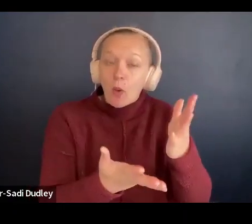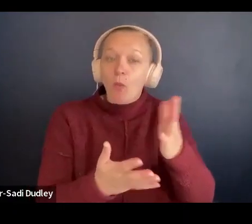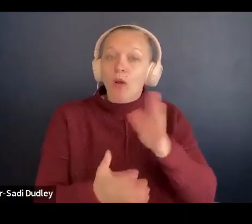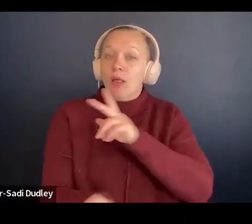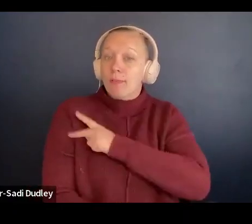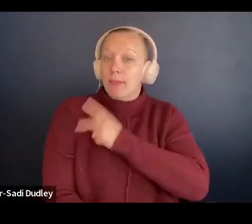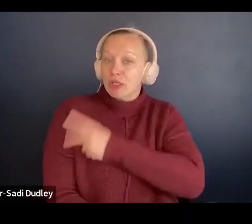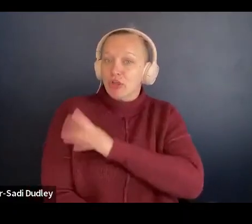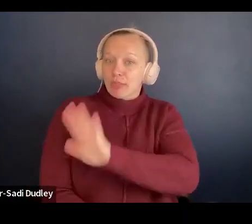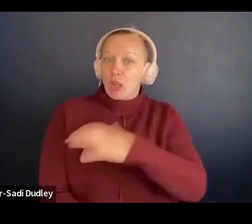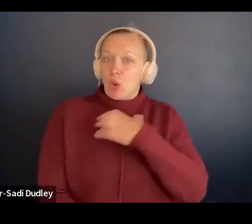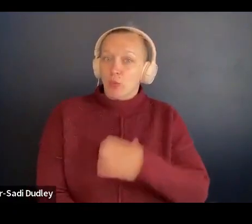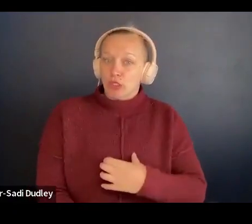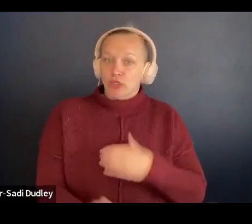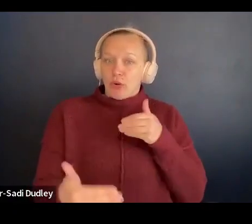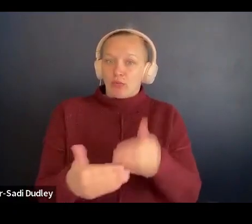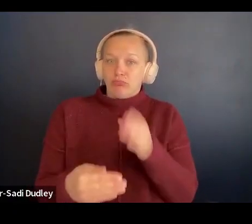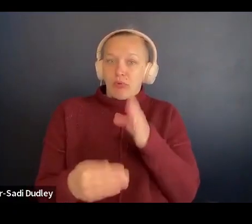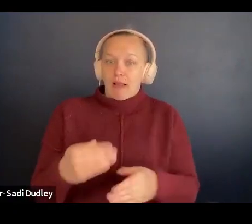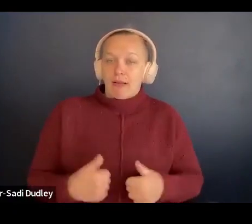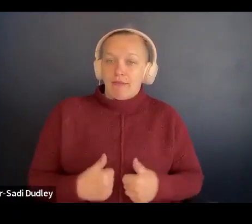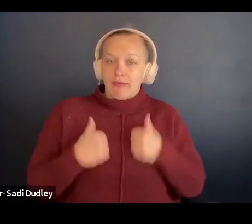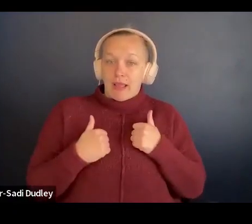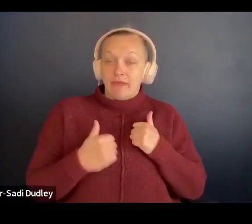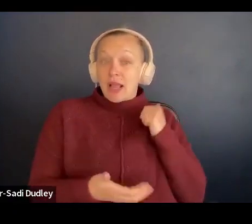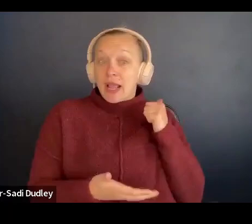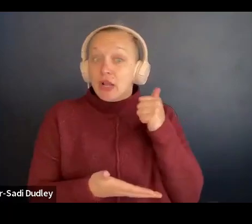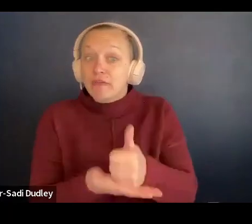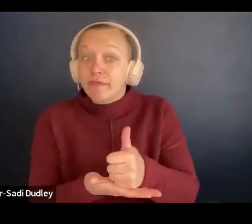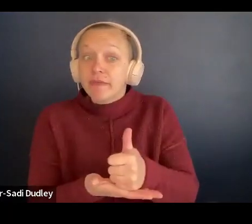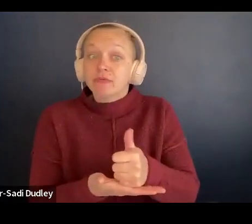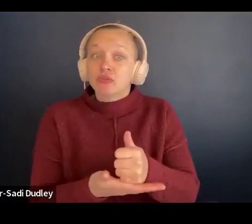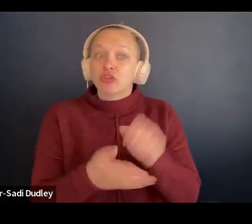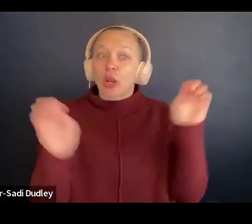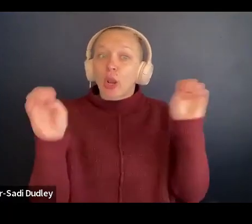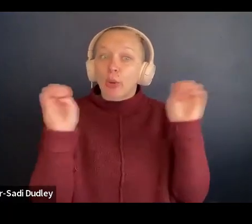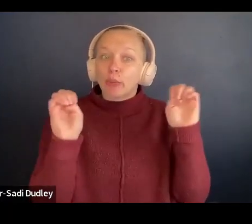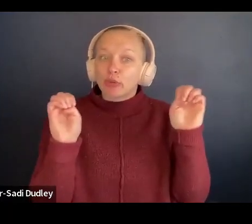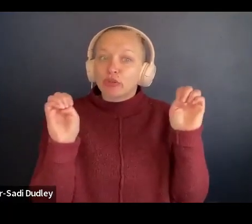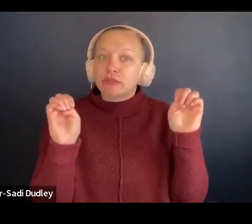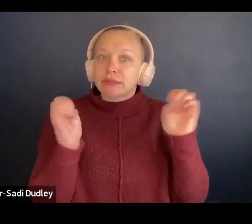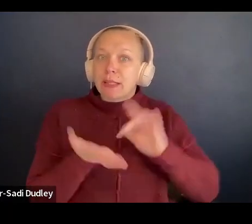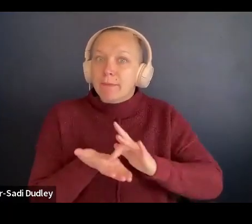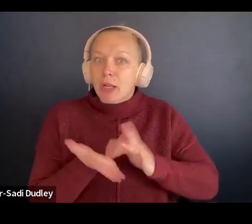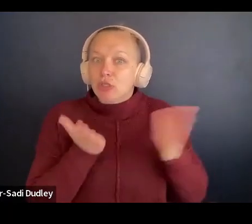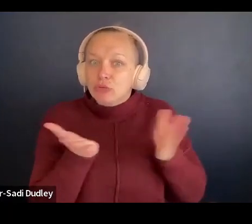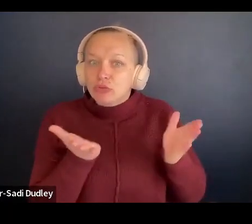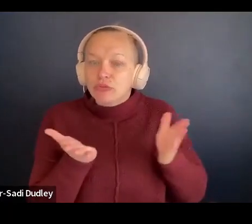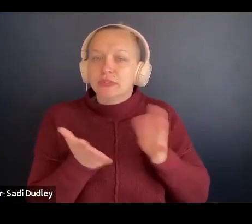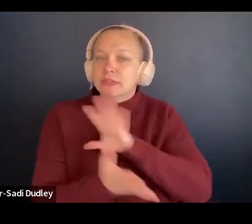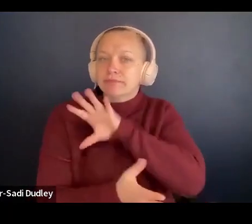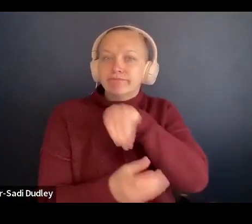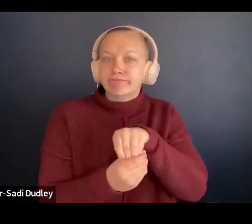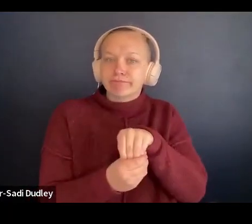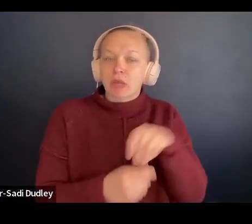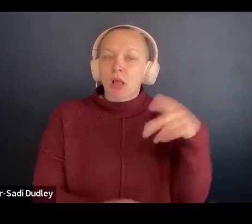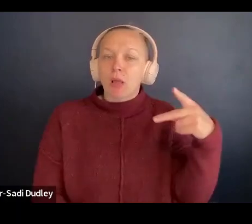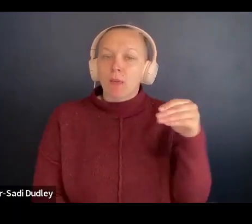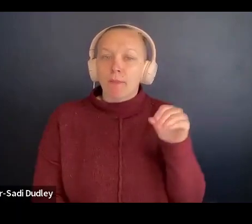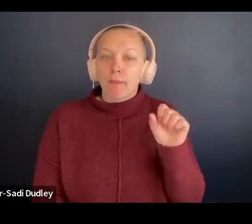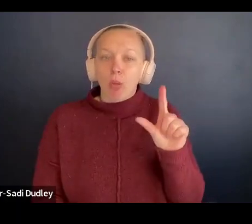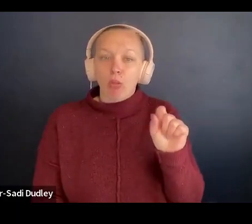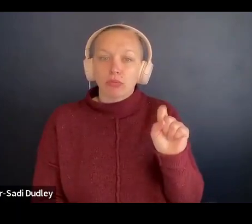services or EMS. A post initiative seeks to use one style of form